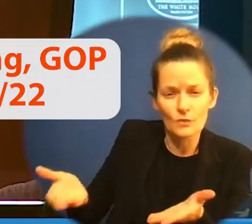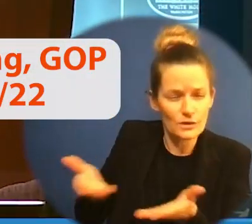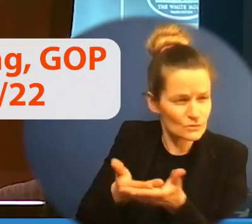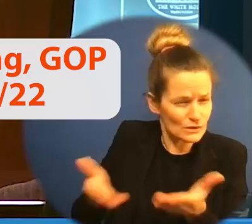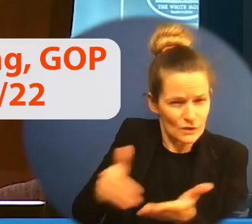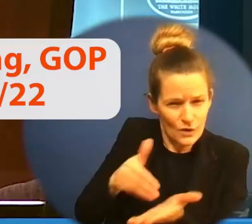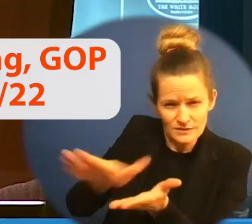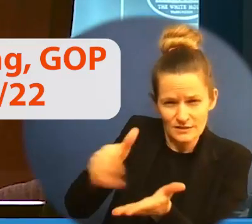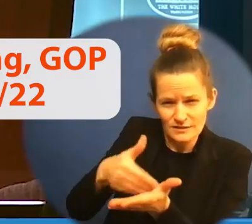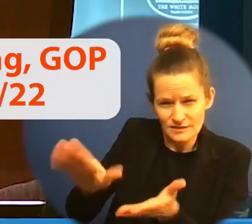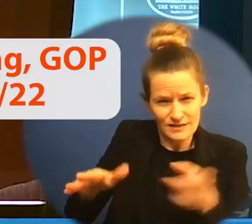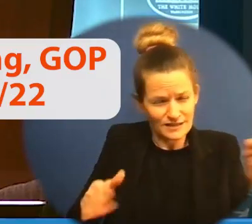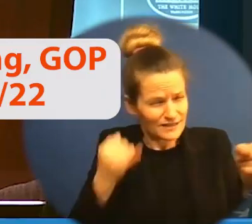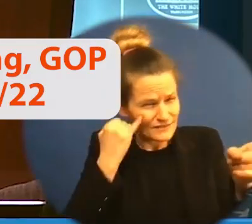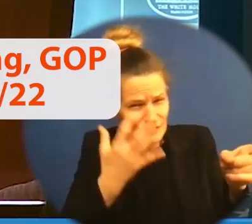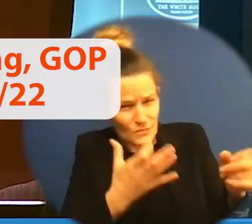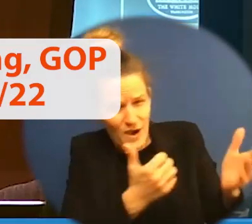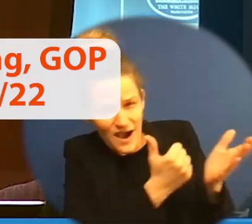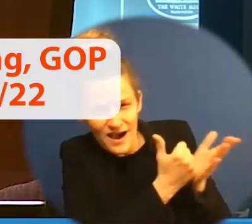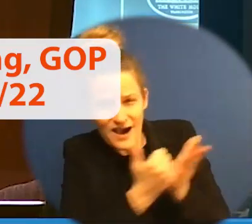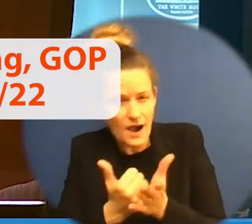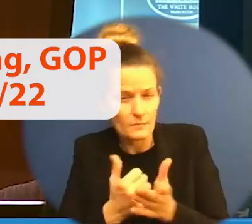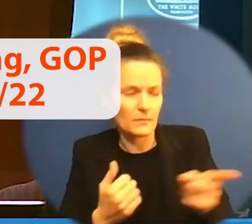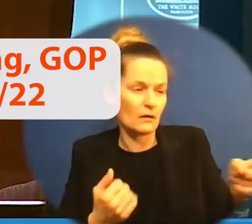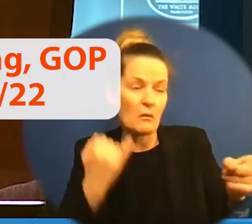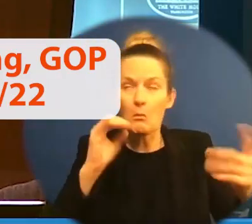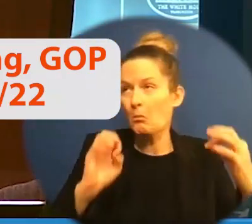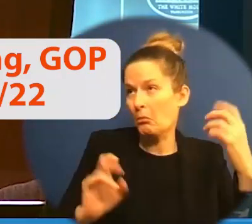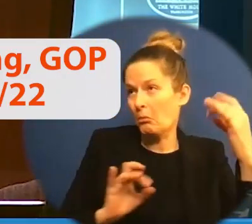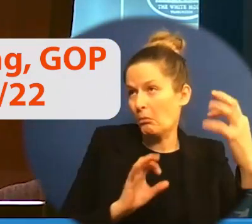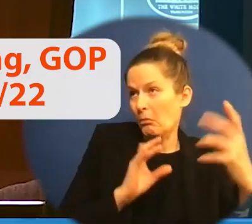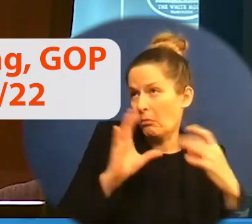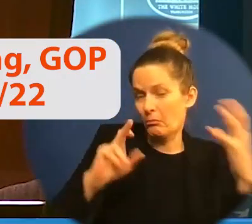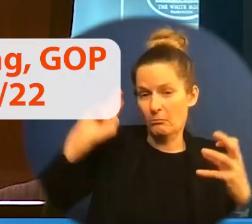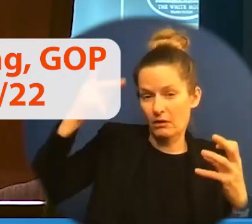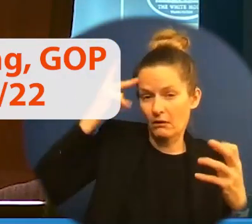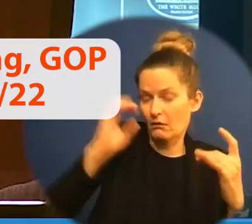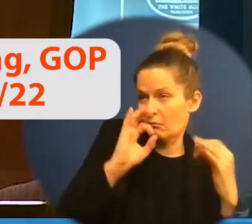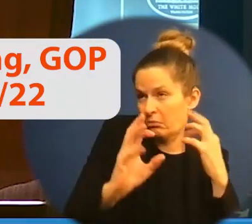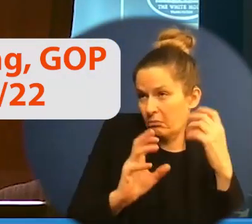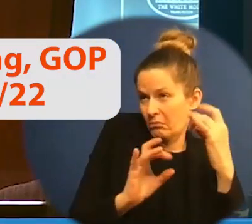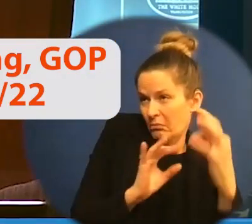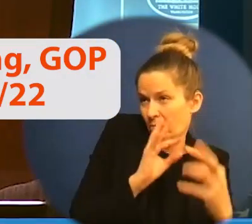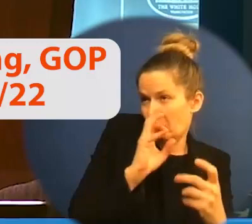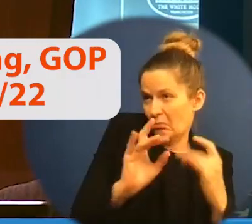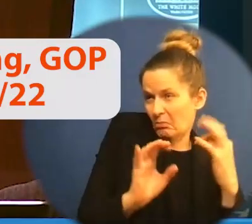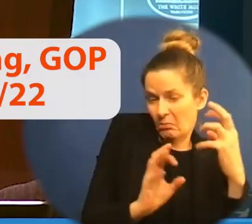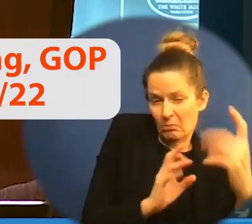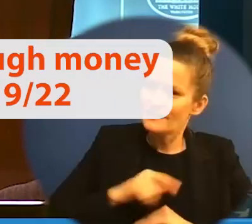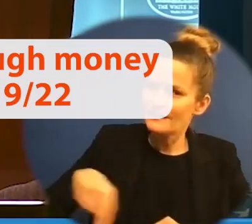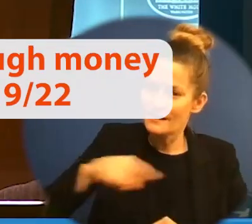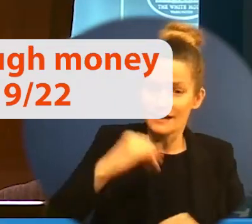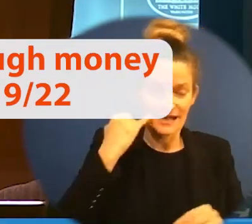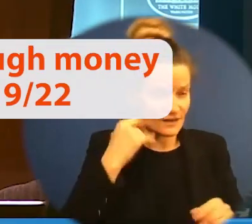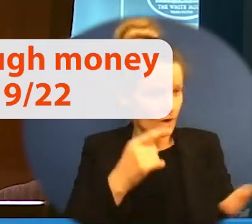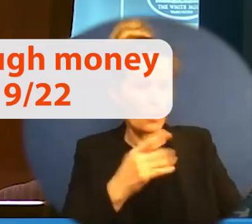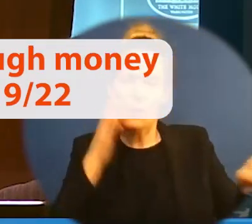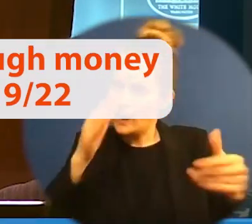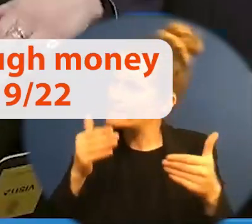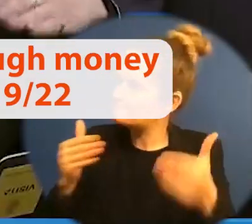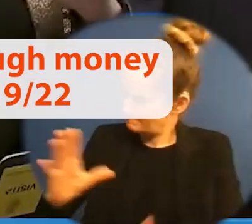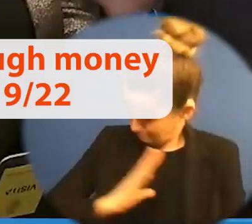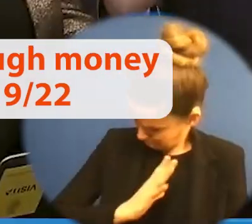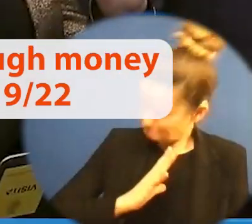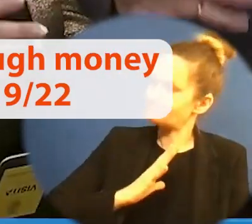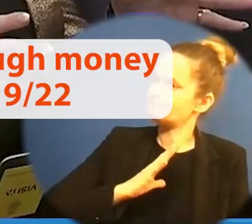they truly, truly want to assist, instead of doing political ploys like they have been for the past several months. A little bit to Ed's question,